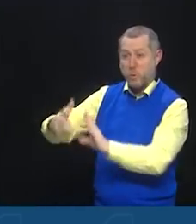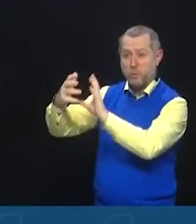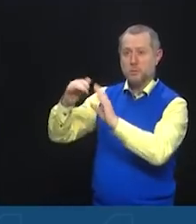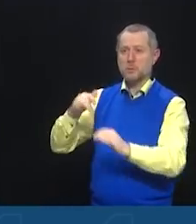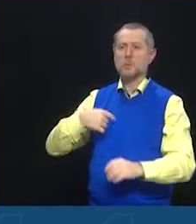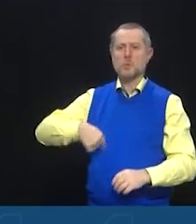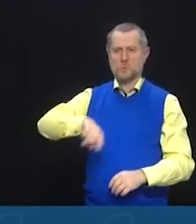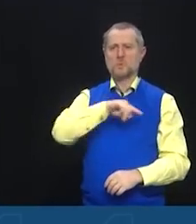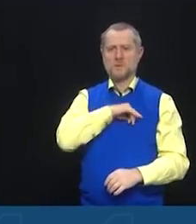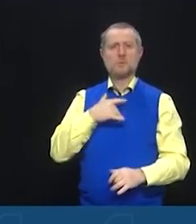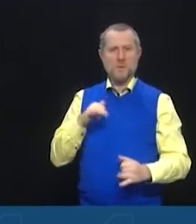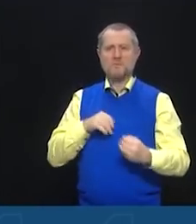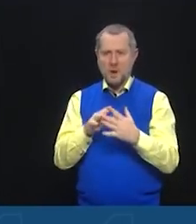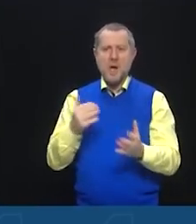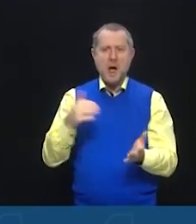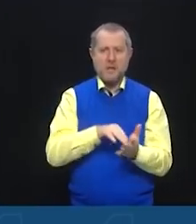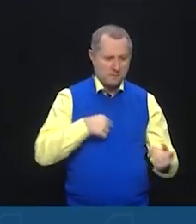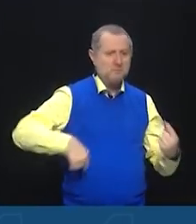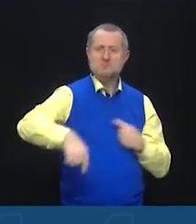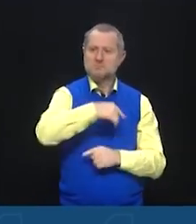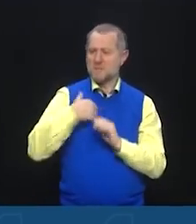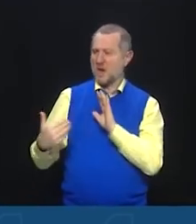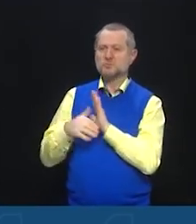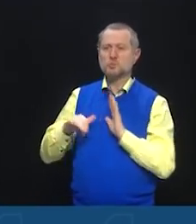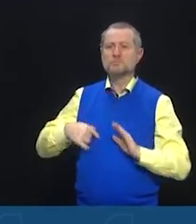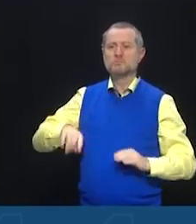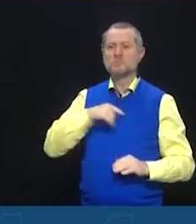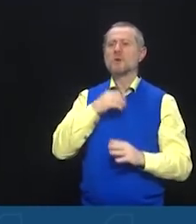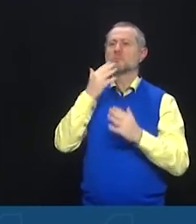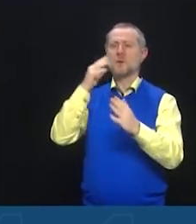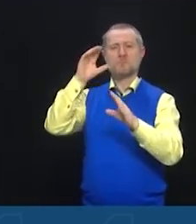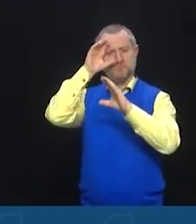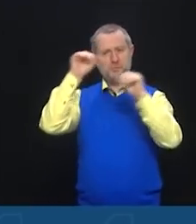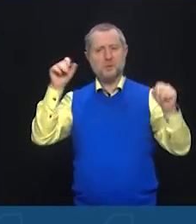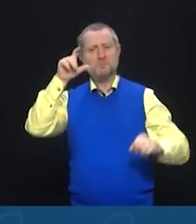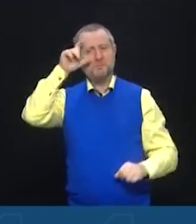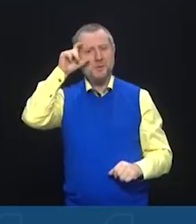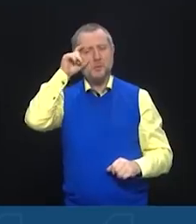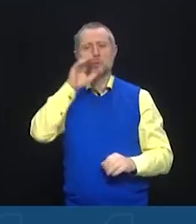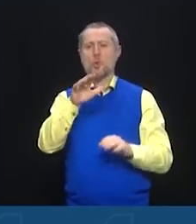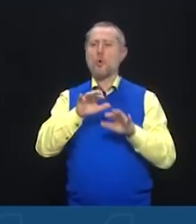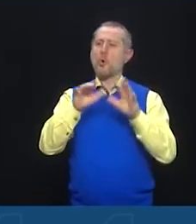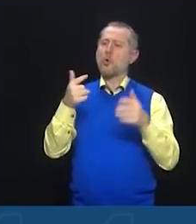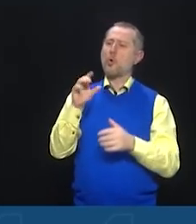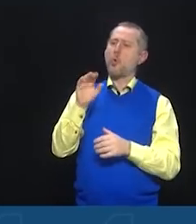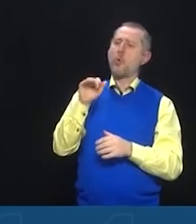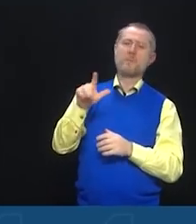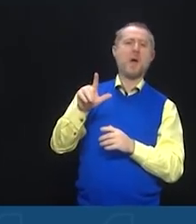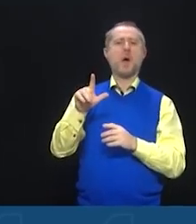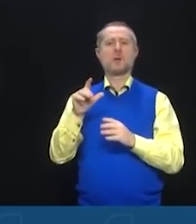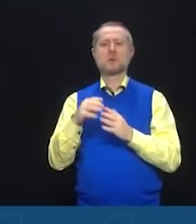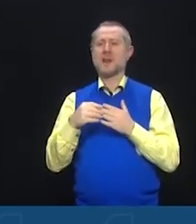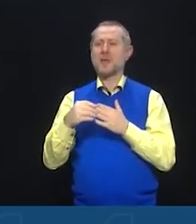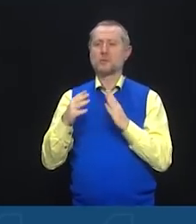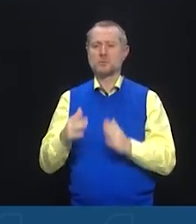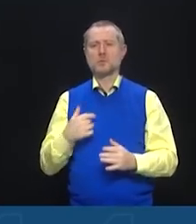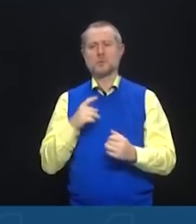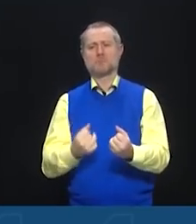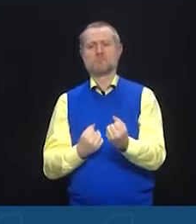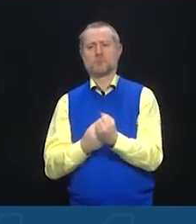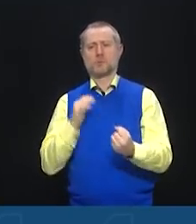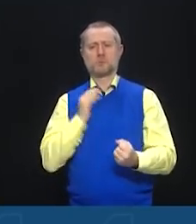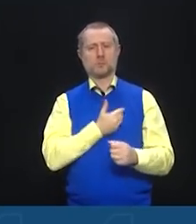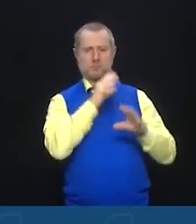to President Biden for his global leadership. This is a time when the country should be united behind our president, because we're having